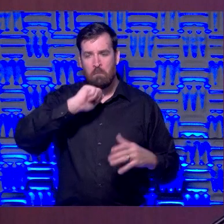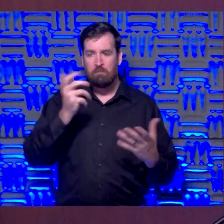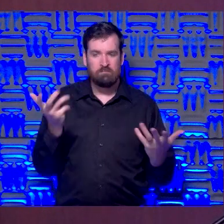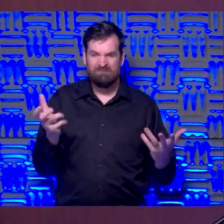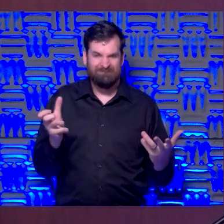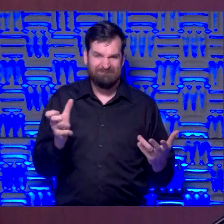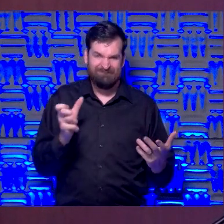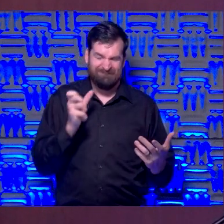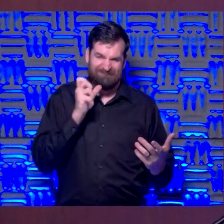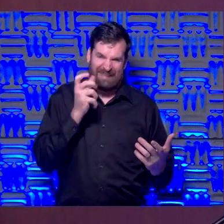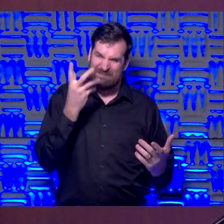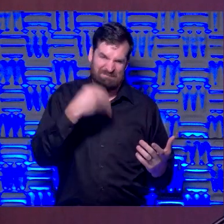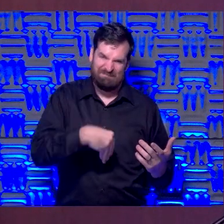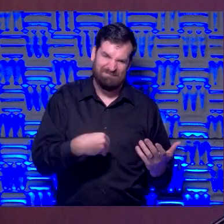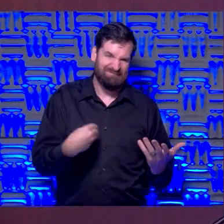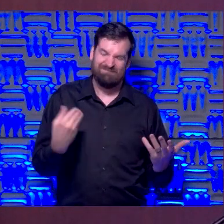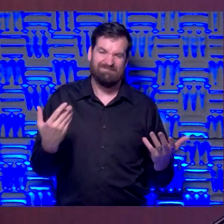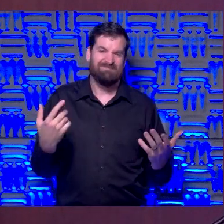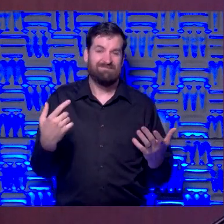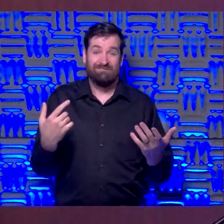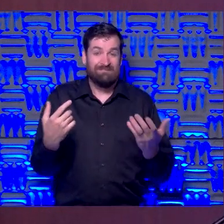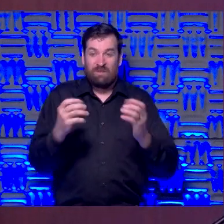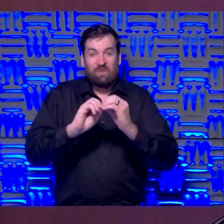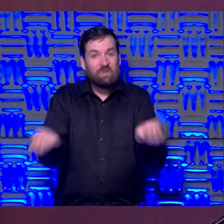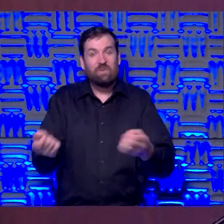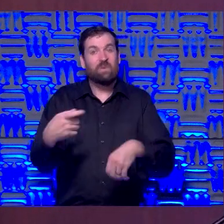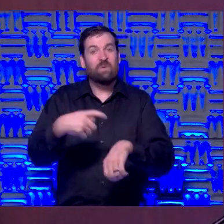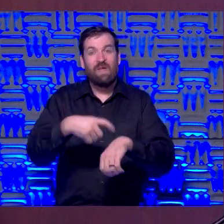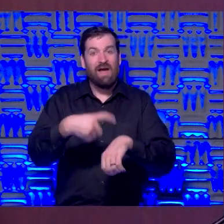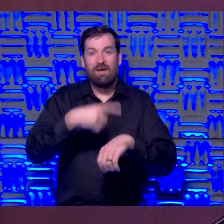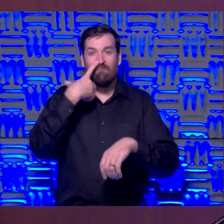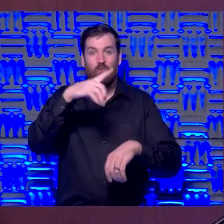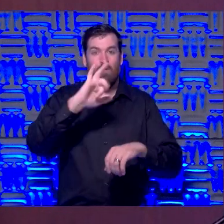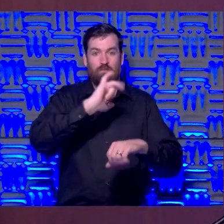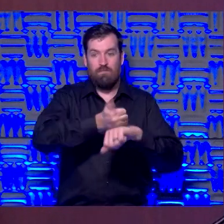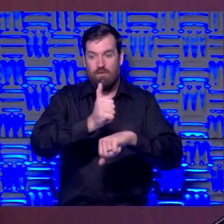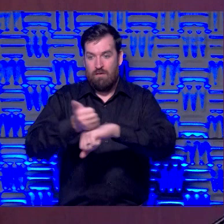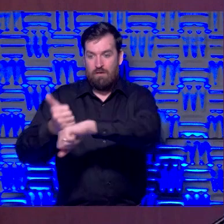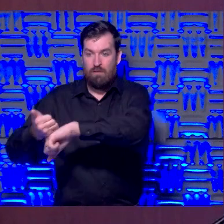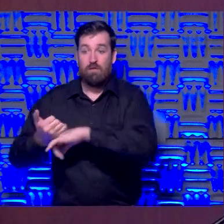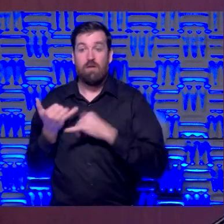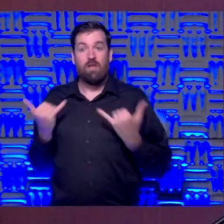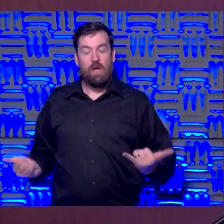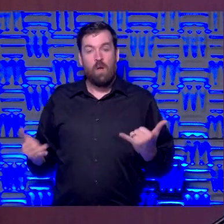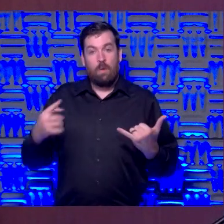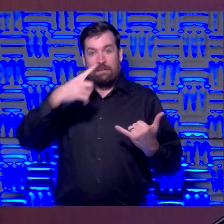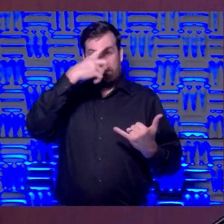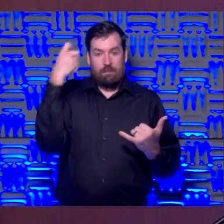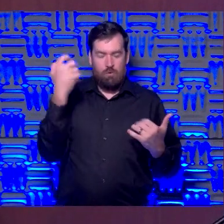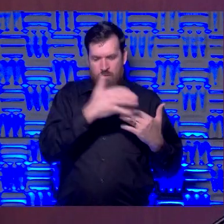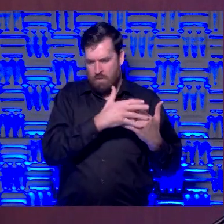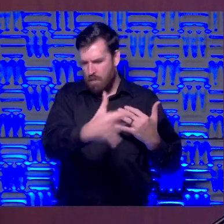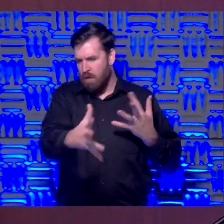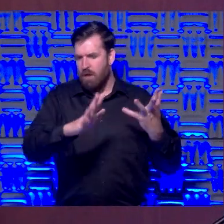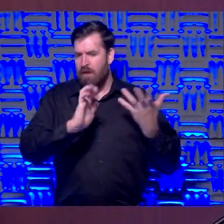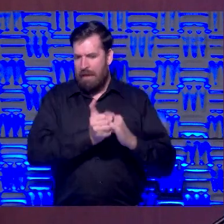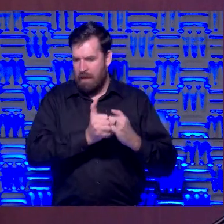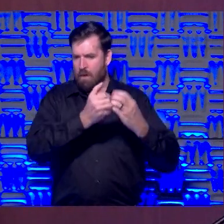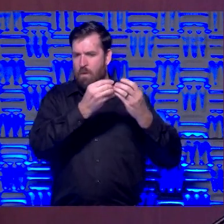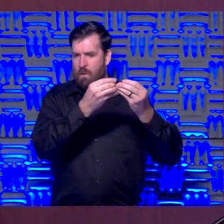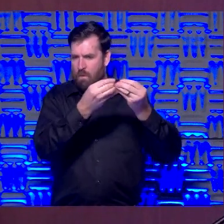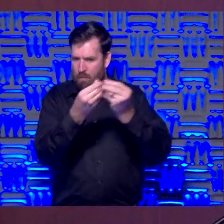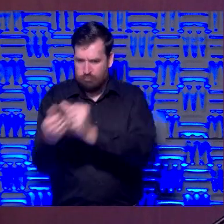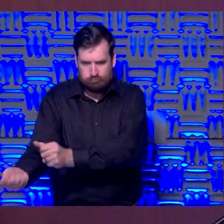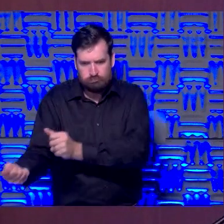pretty entirely because we didn't have time to do it, and we're spending this summer thinking about how to do that more effectively in terms